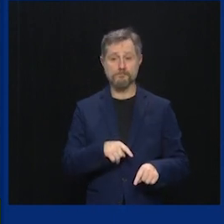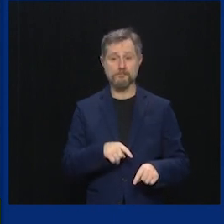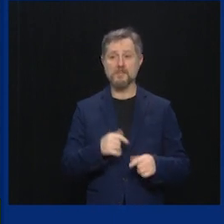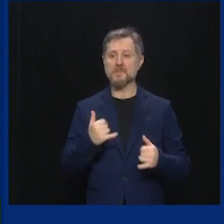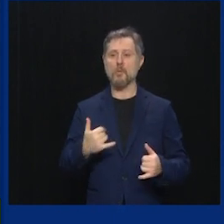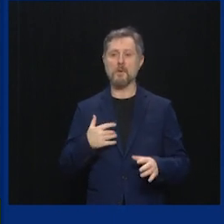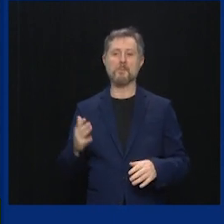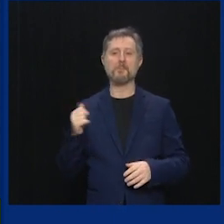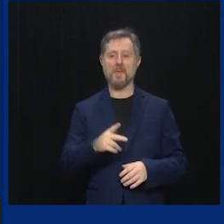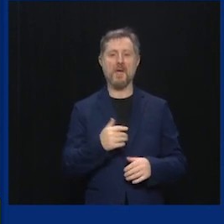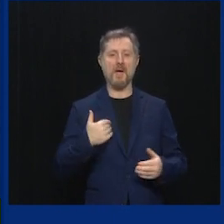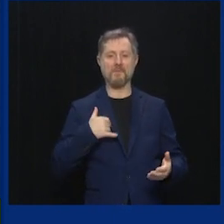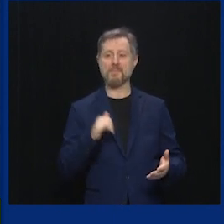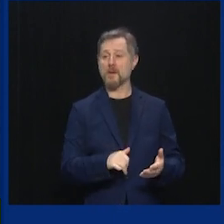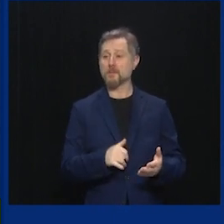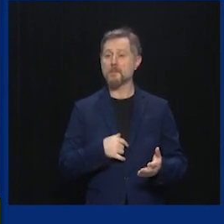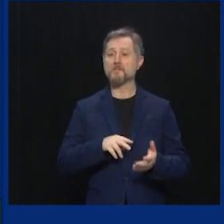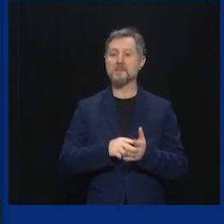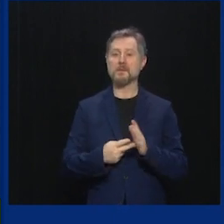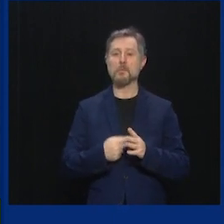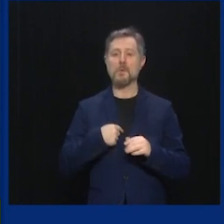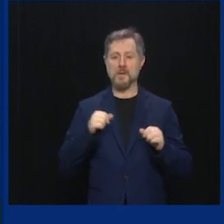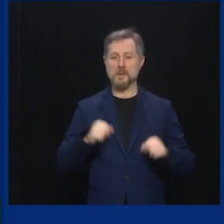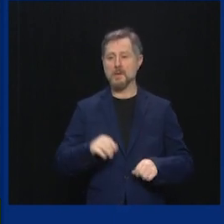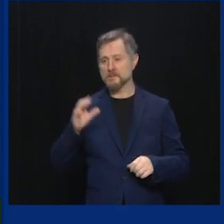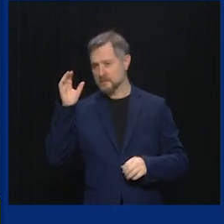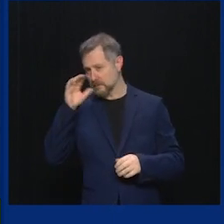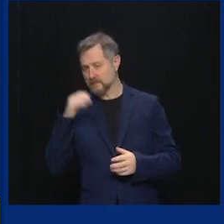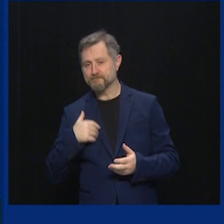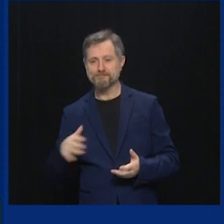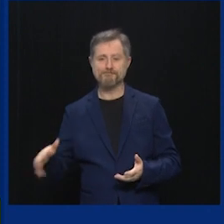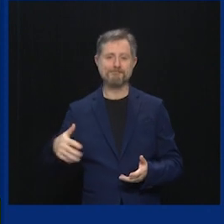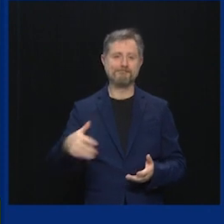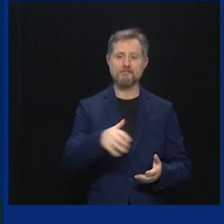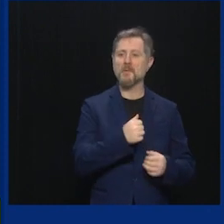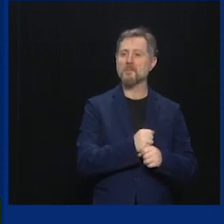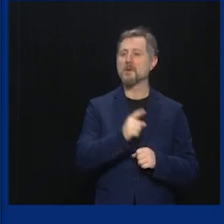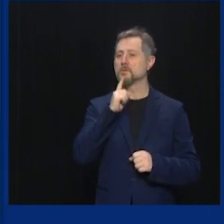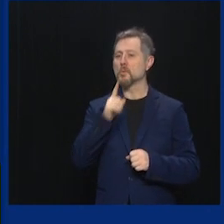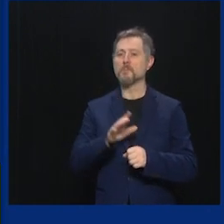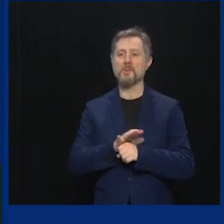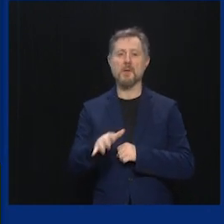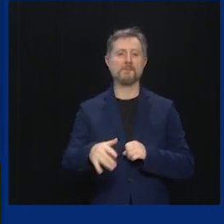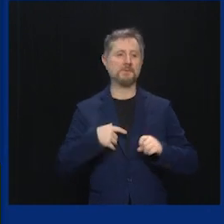the nation and the world to make sure that we have an ample inventory of testing kits as well.